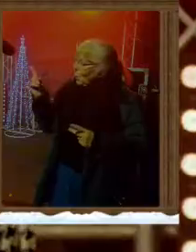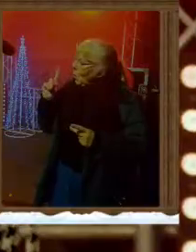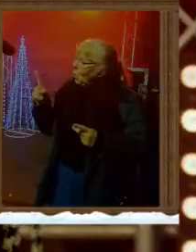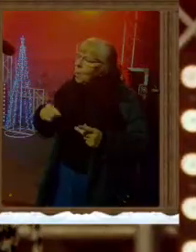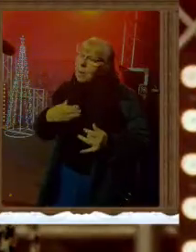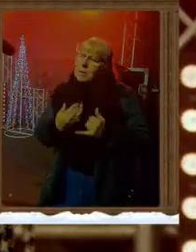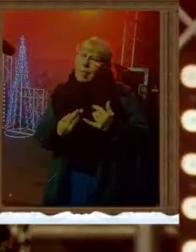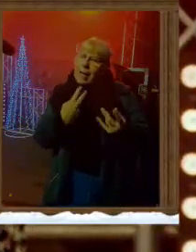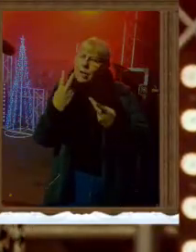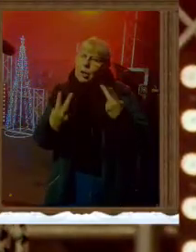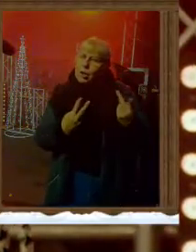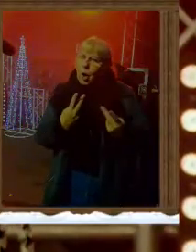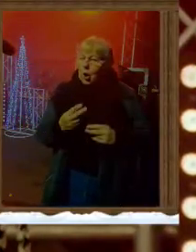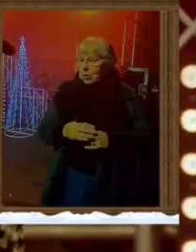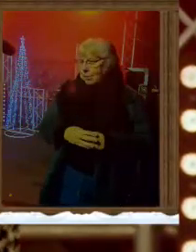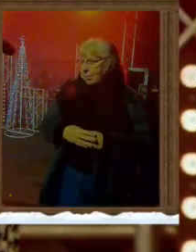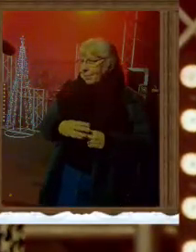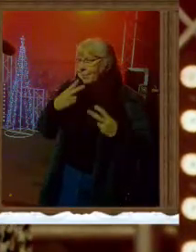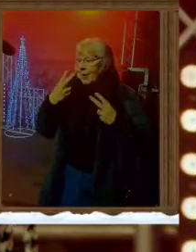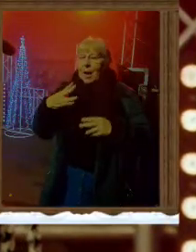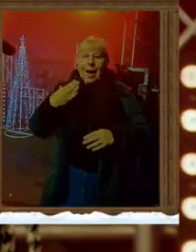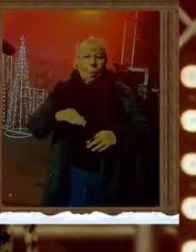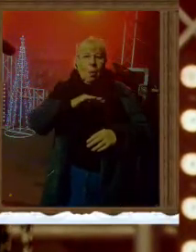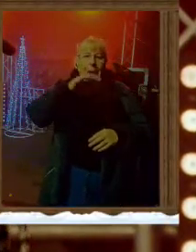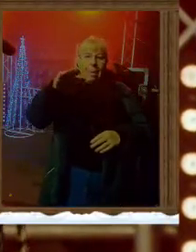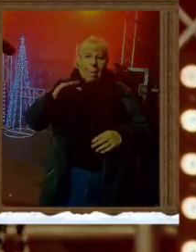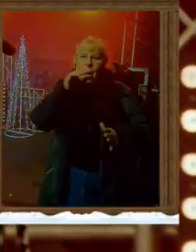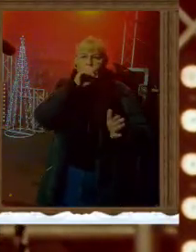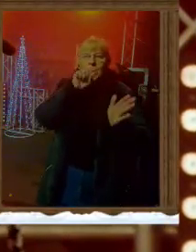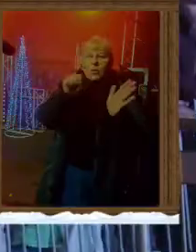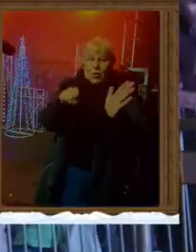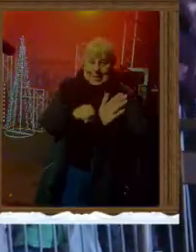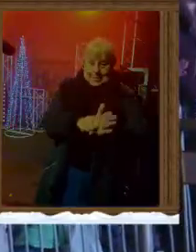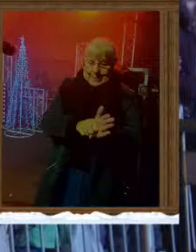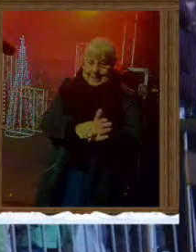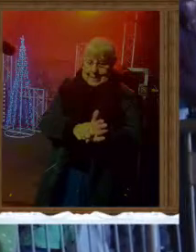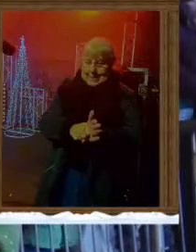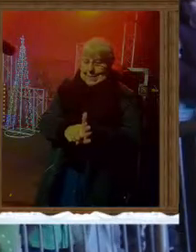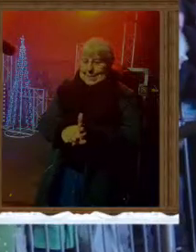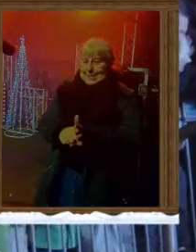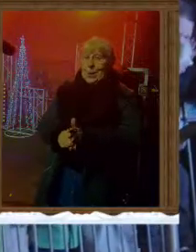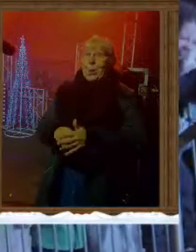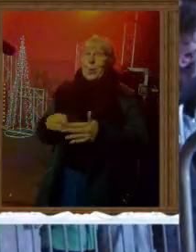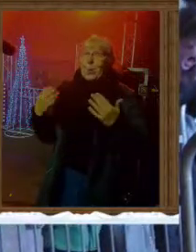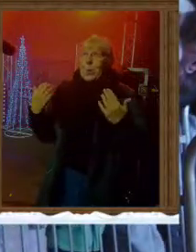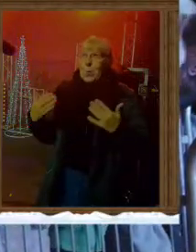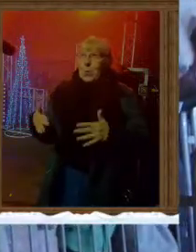finish tonight's show. I'm going to be singing I Want a Hippopotamus for Christmas.